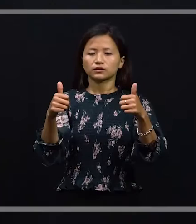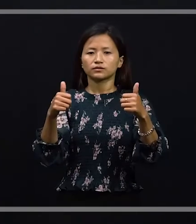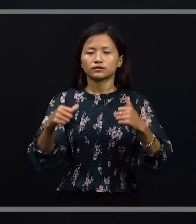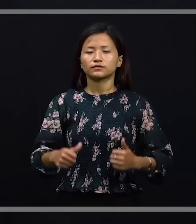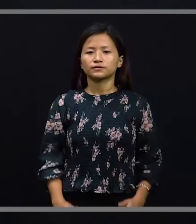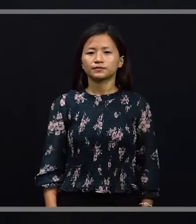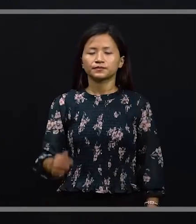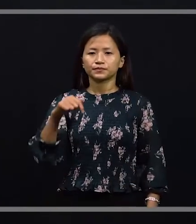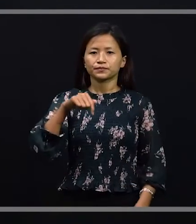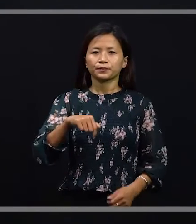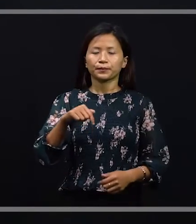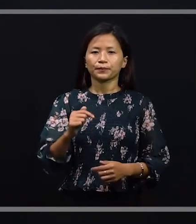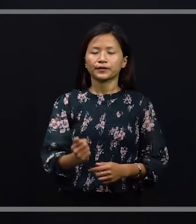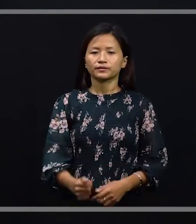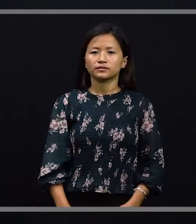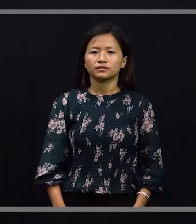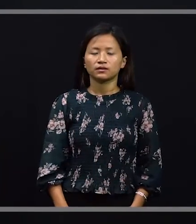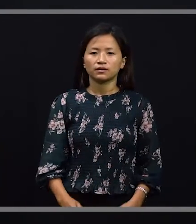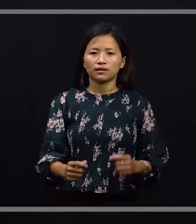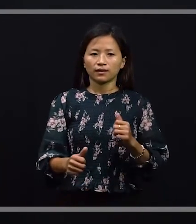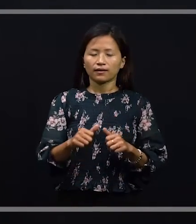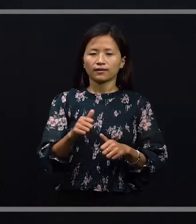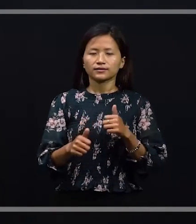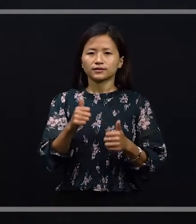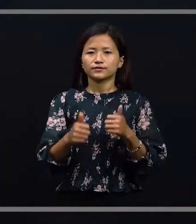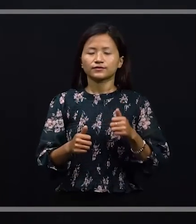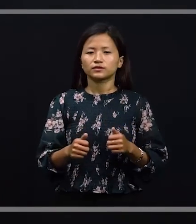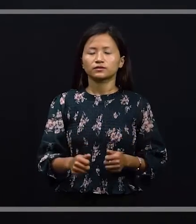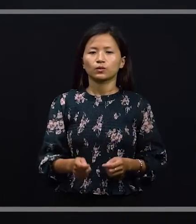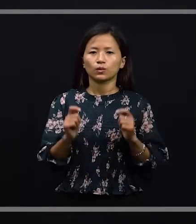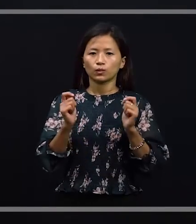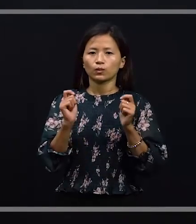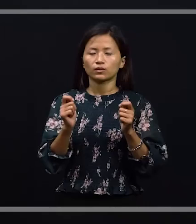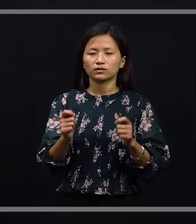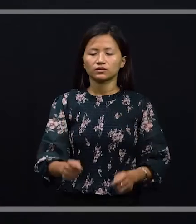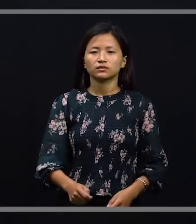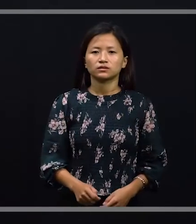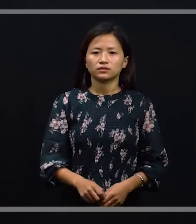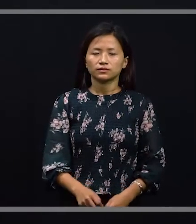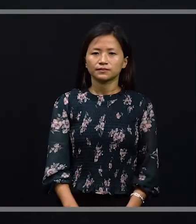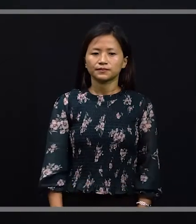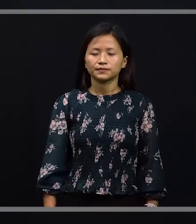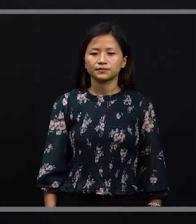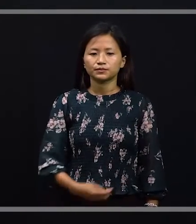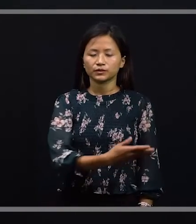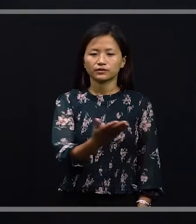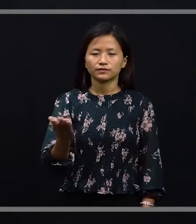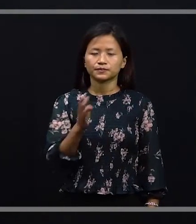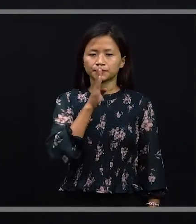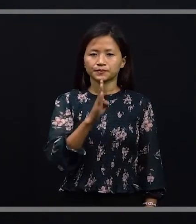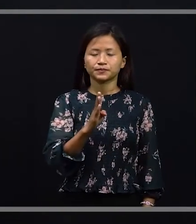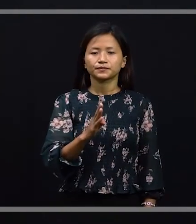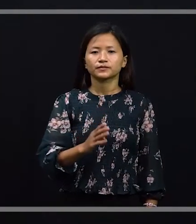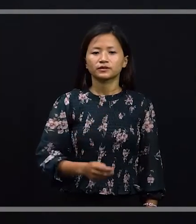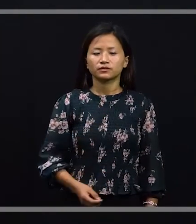what are the sufferings they had to go through, because his entire life he had faced so many discriminations in his life. But later on, in the later part